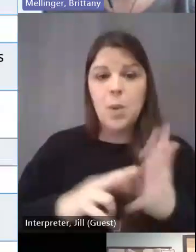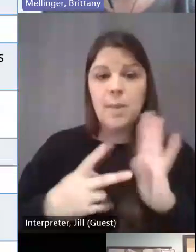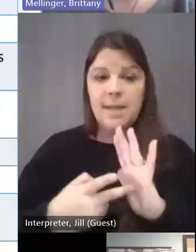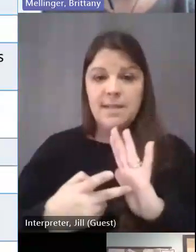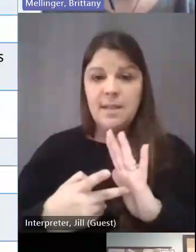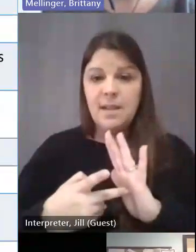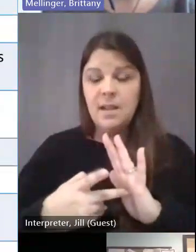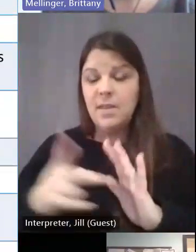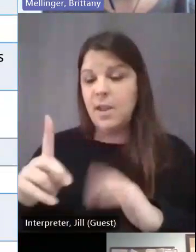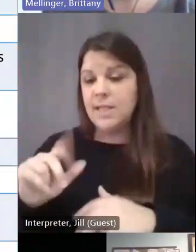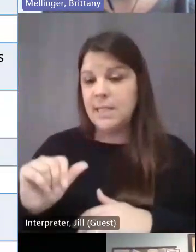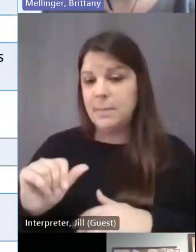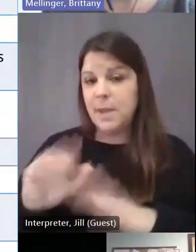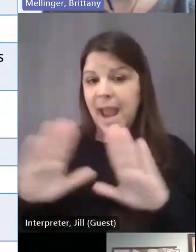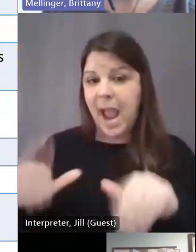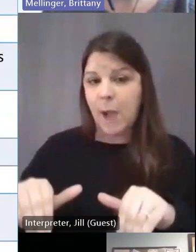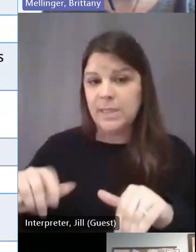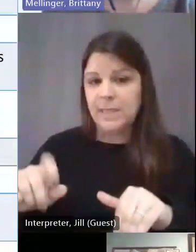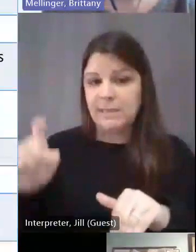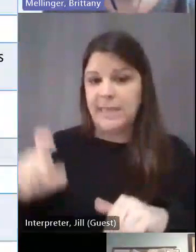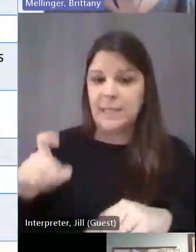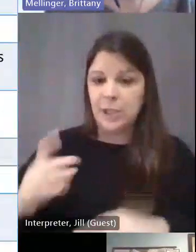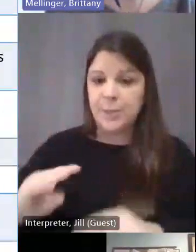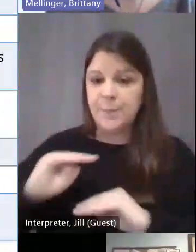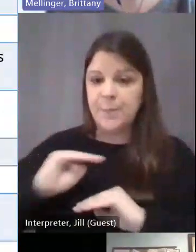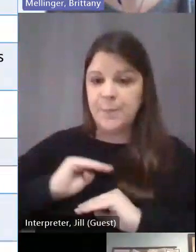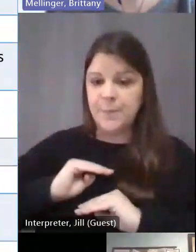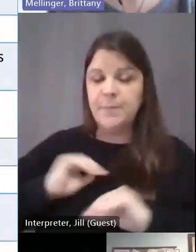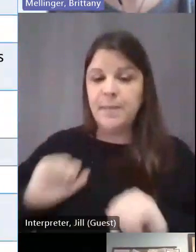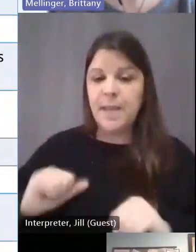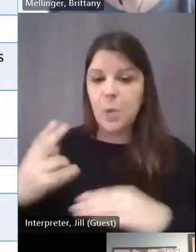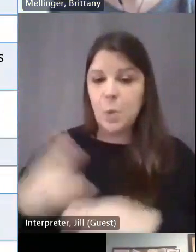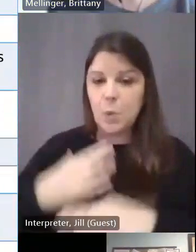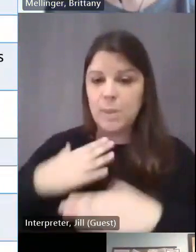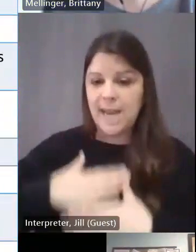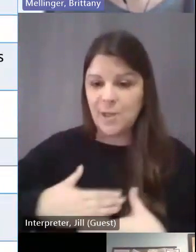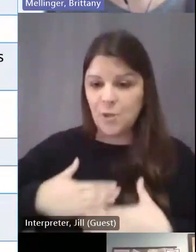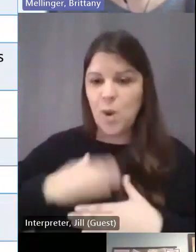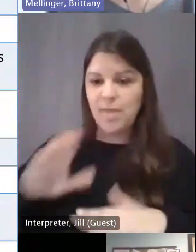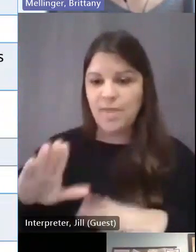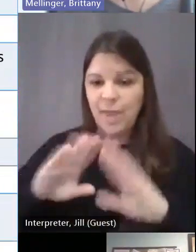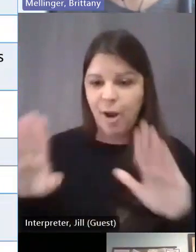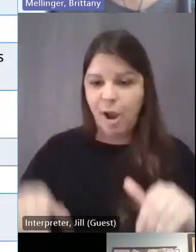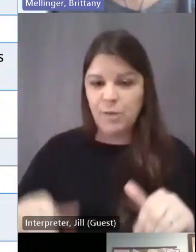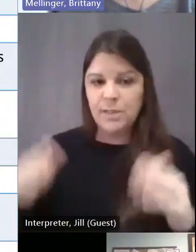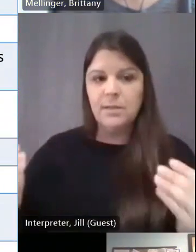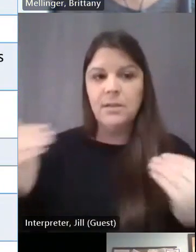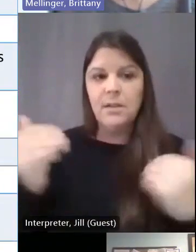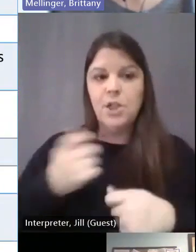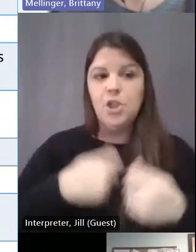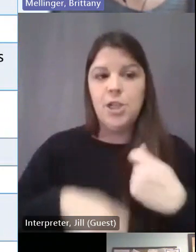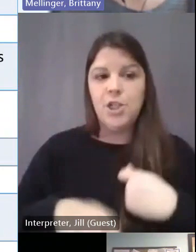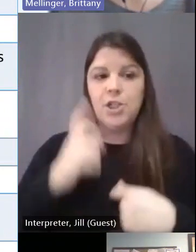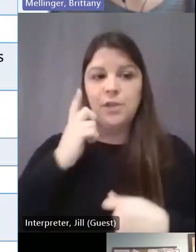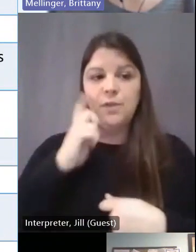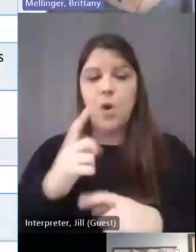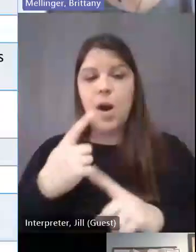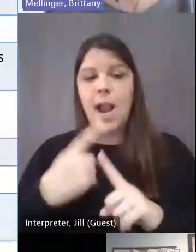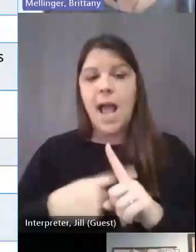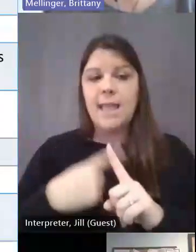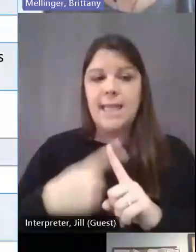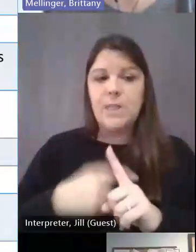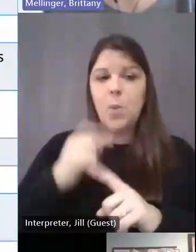their disability housing needs are met and they're able to use and enjoy their housing. There might be changes to a lease